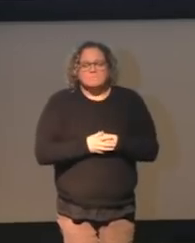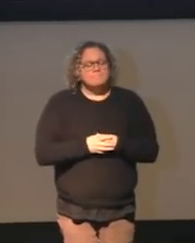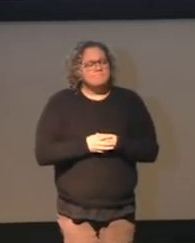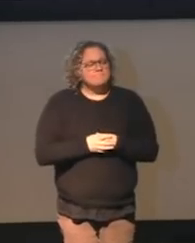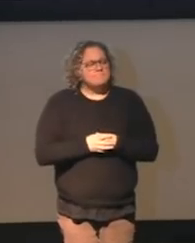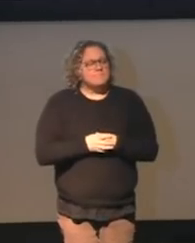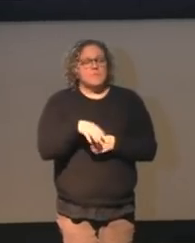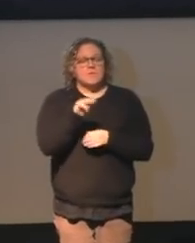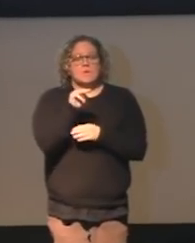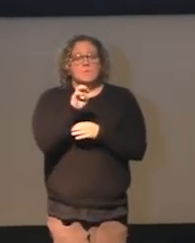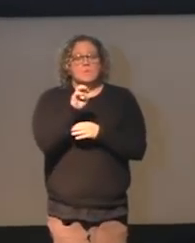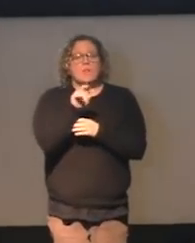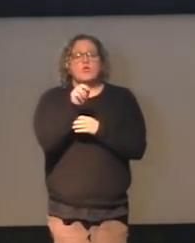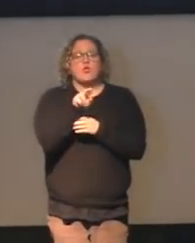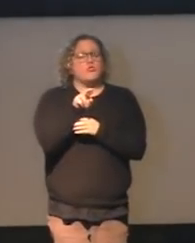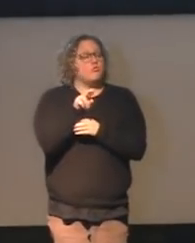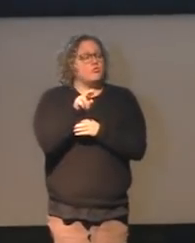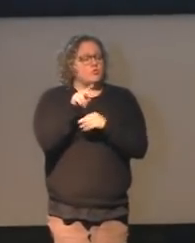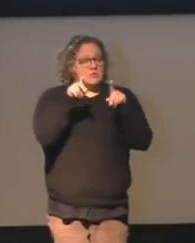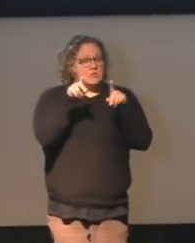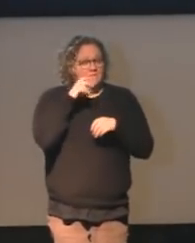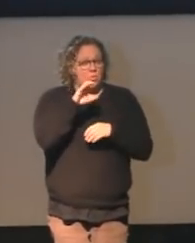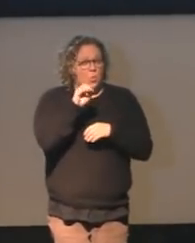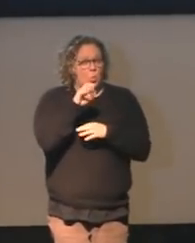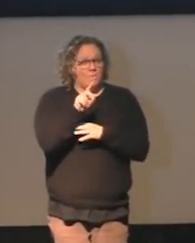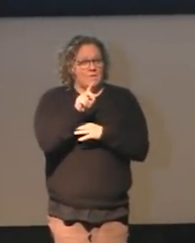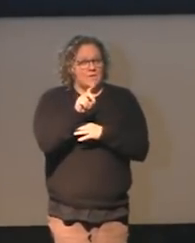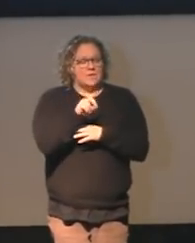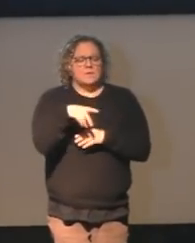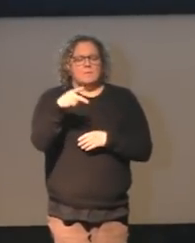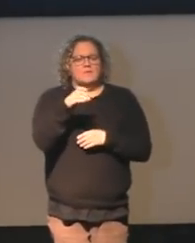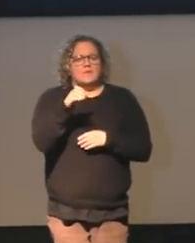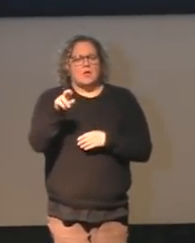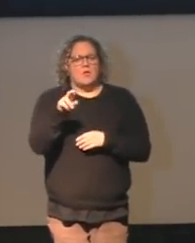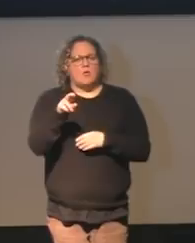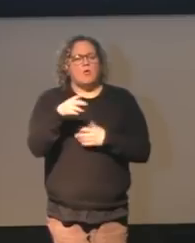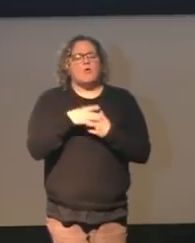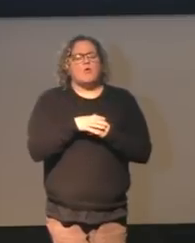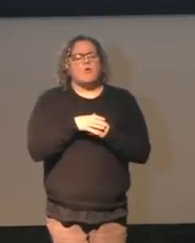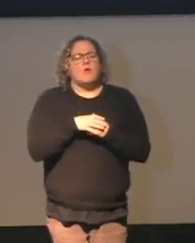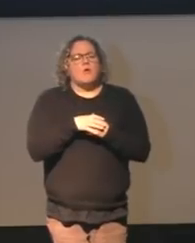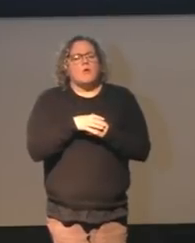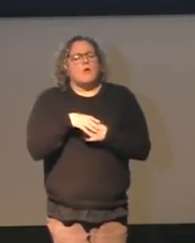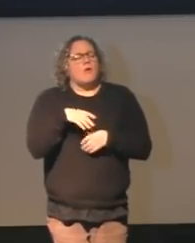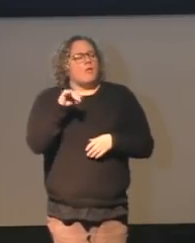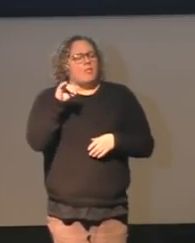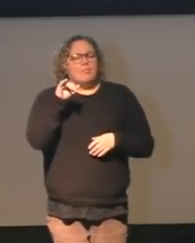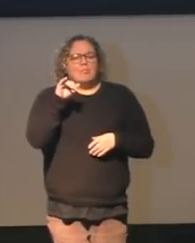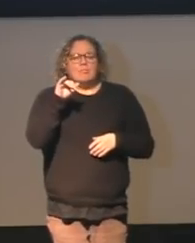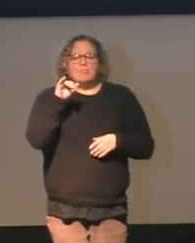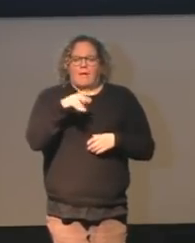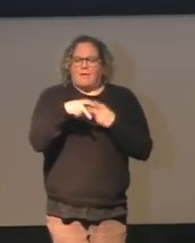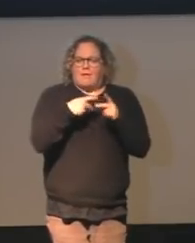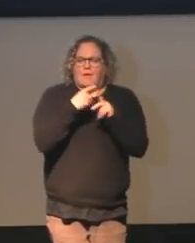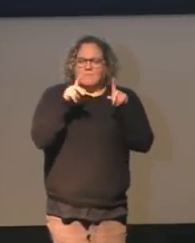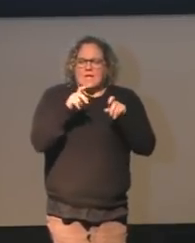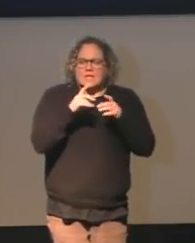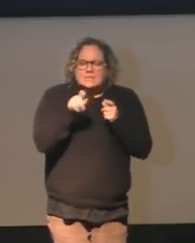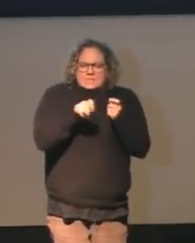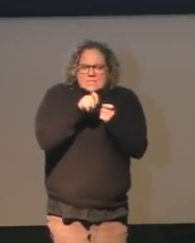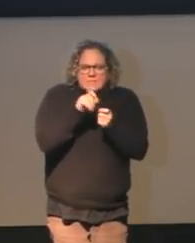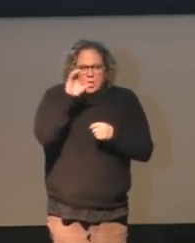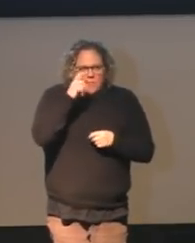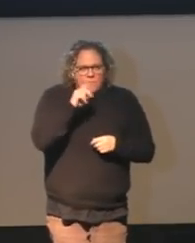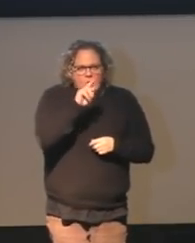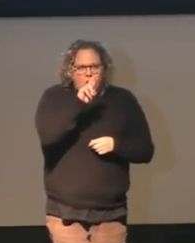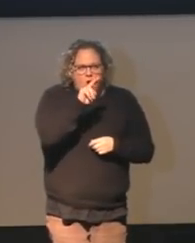So the molecular testing that we do for COVID is actually a PCR, polymerase chain reaction test, and it's specifically looking for RNA